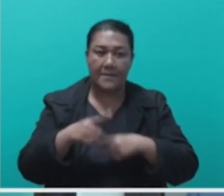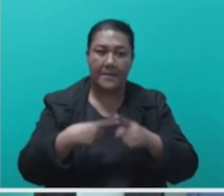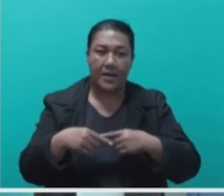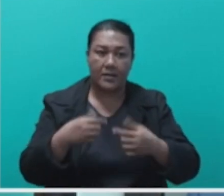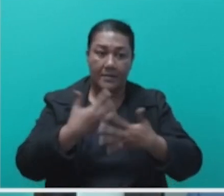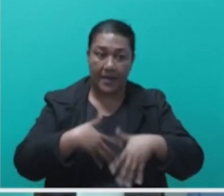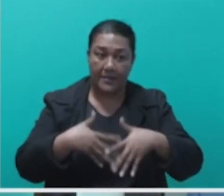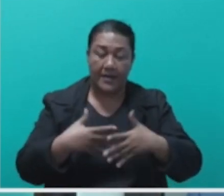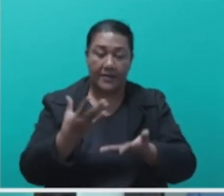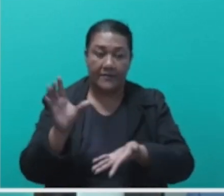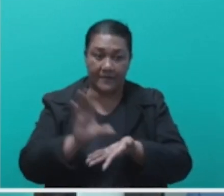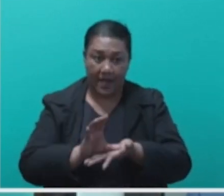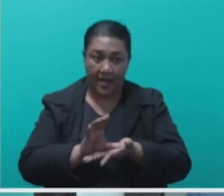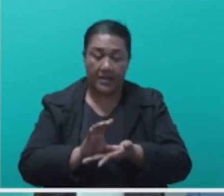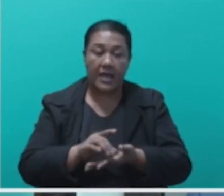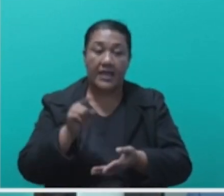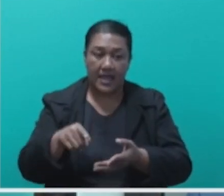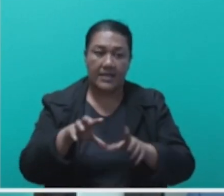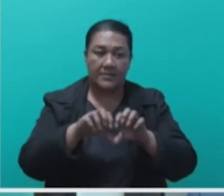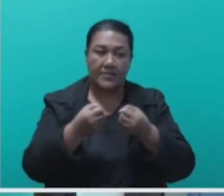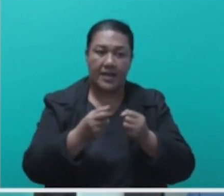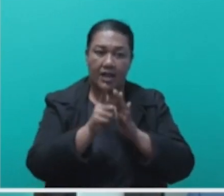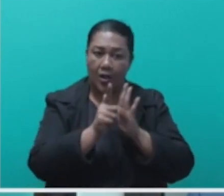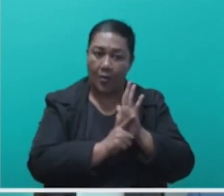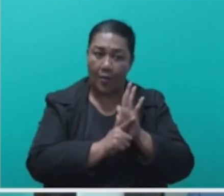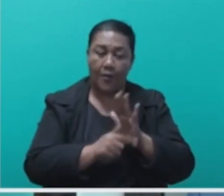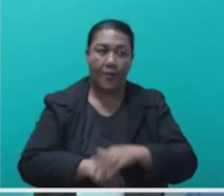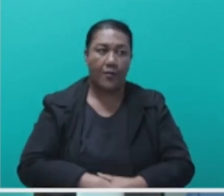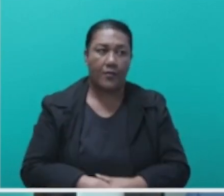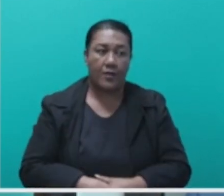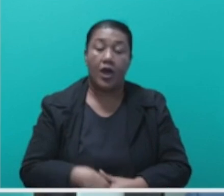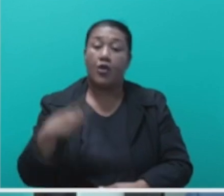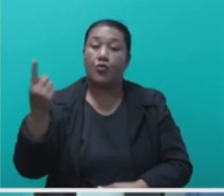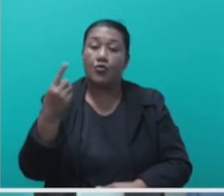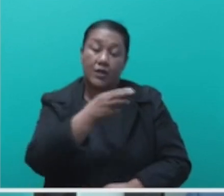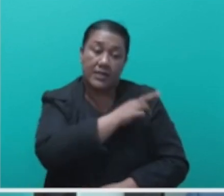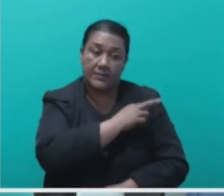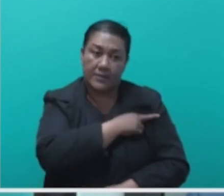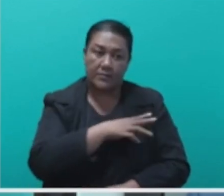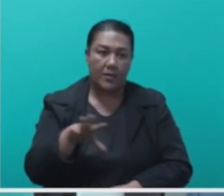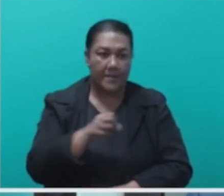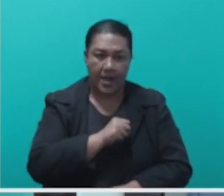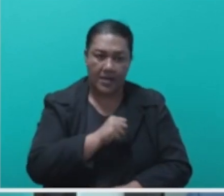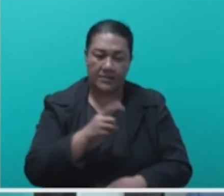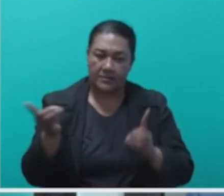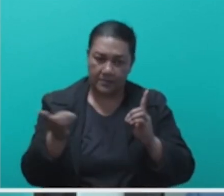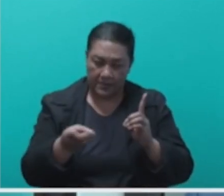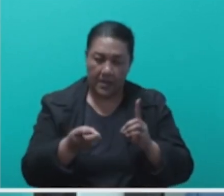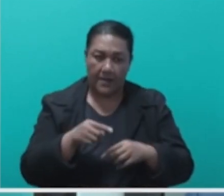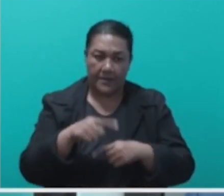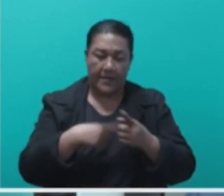some of it in possible breach of the law. And those responsible must face the full brunt of the